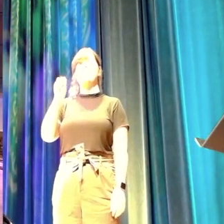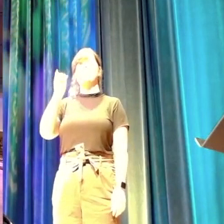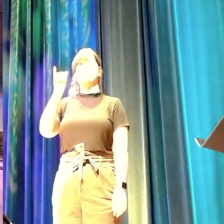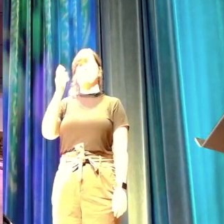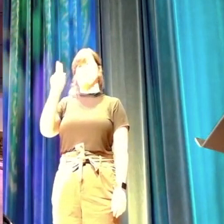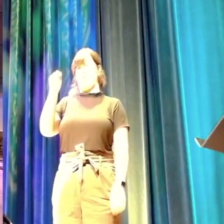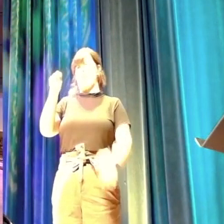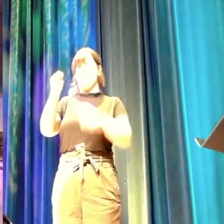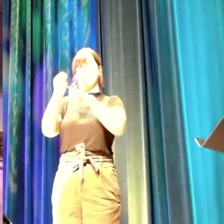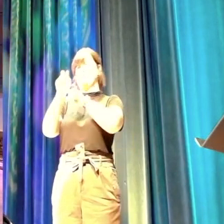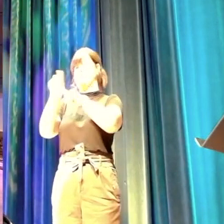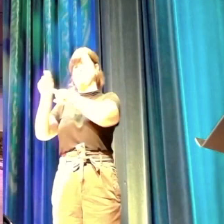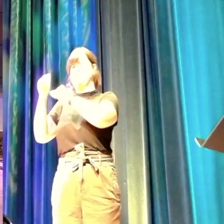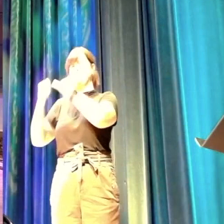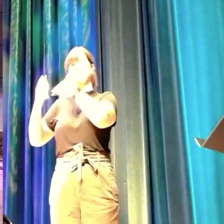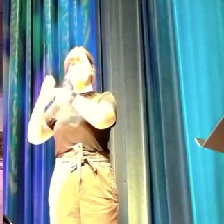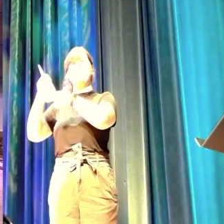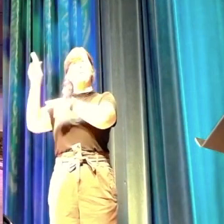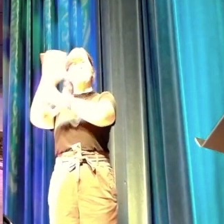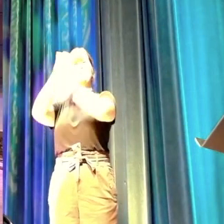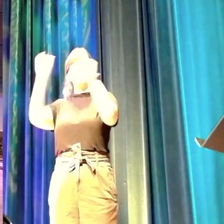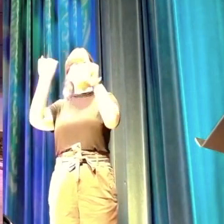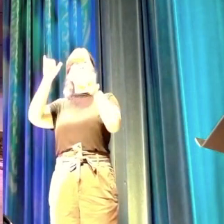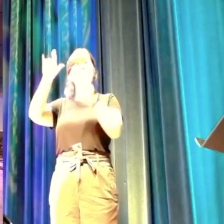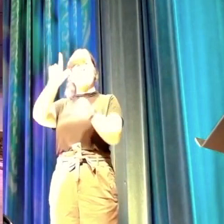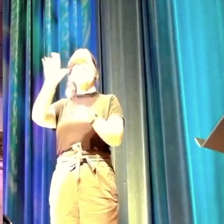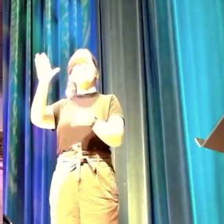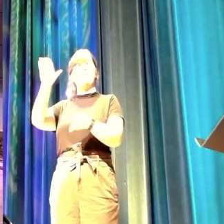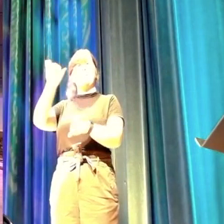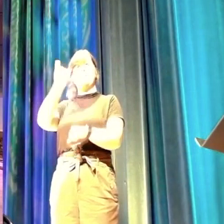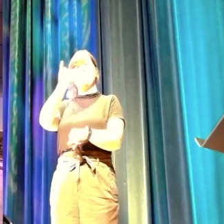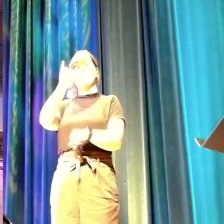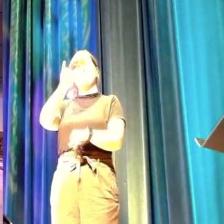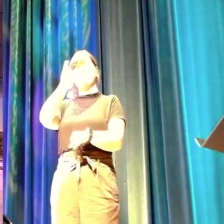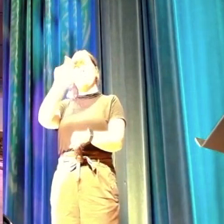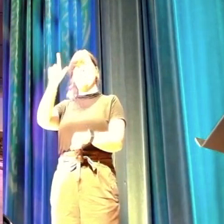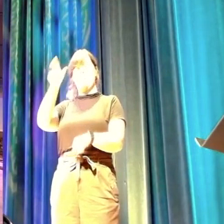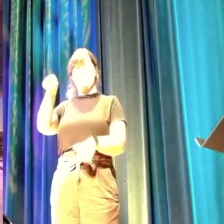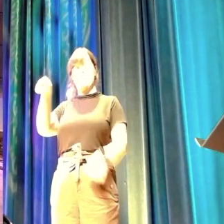Bonham, which was the president of the Lions Club in Illinois, he